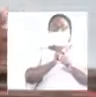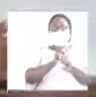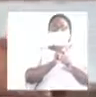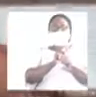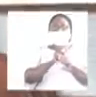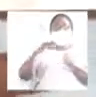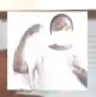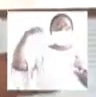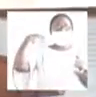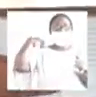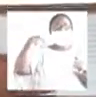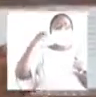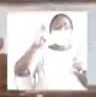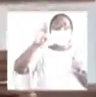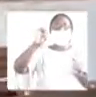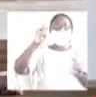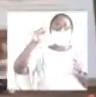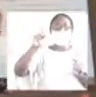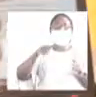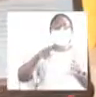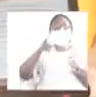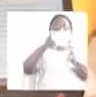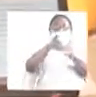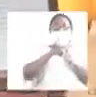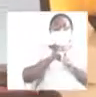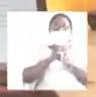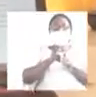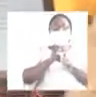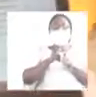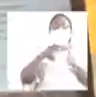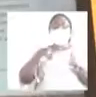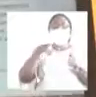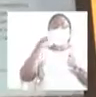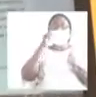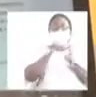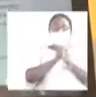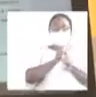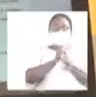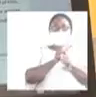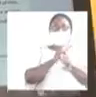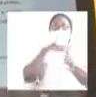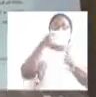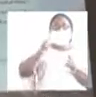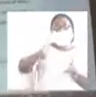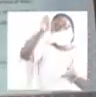the quantity demanded. Then now, I want to quickly go to market